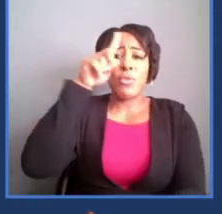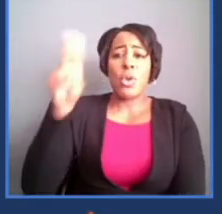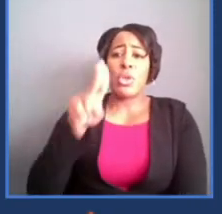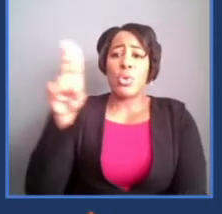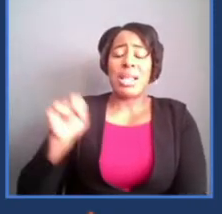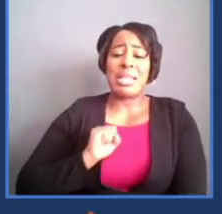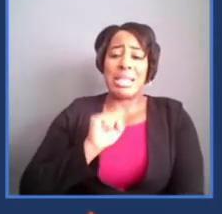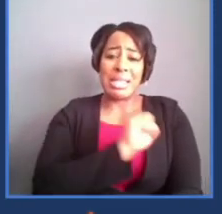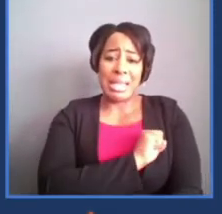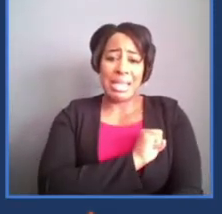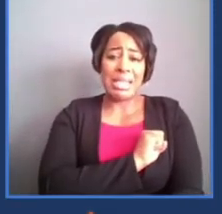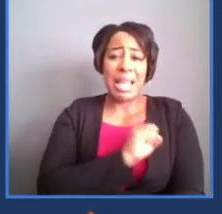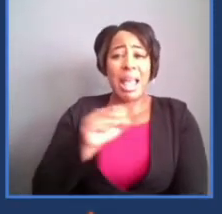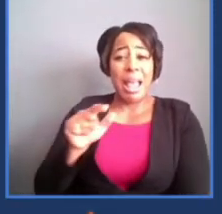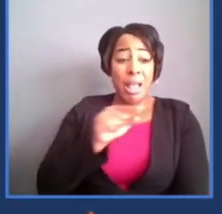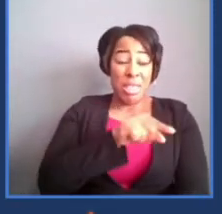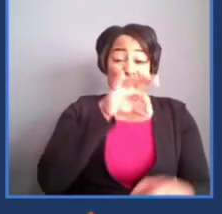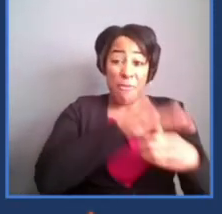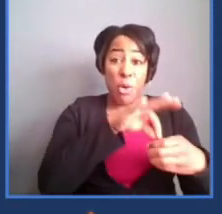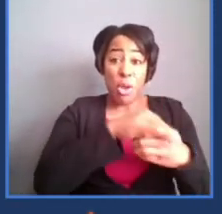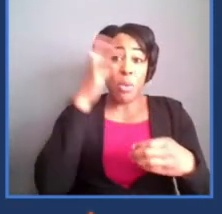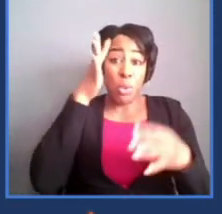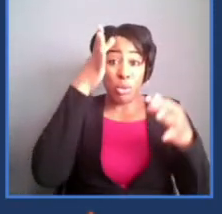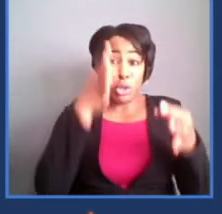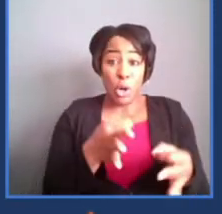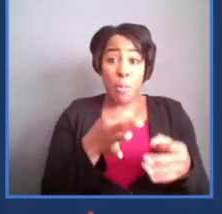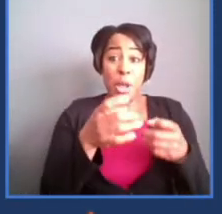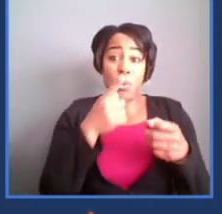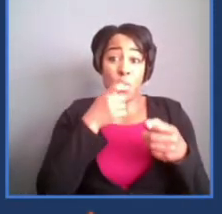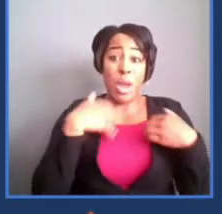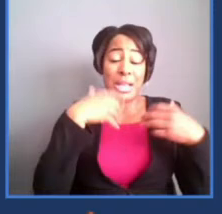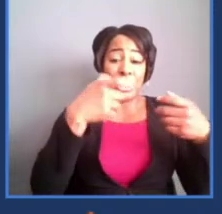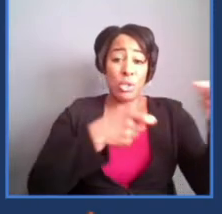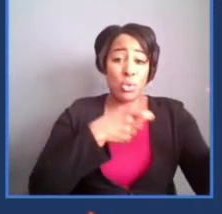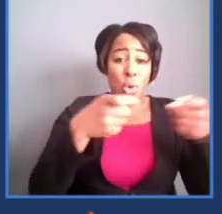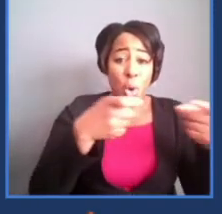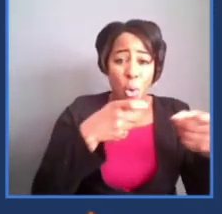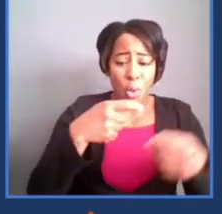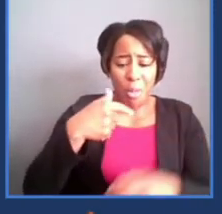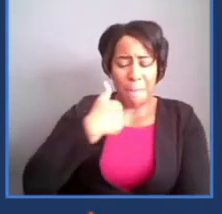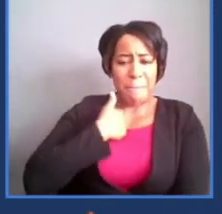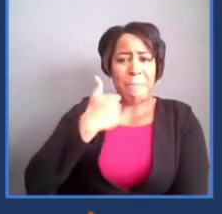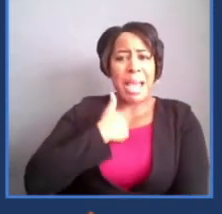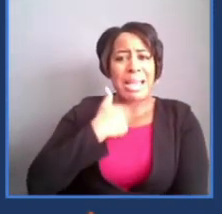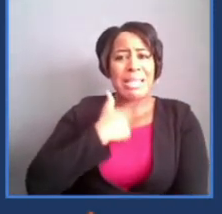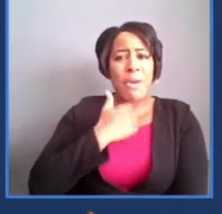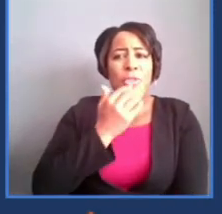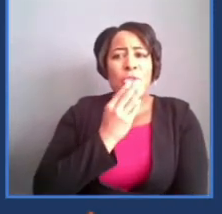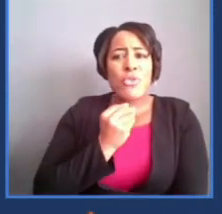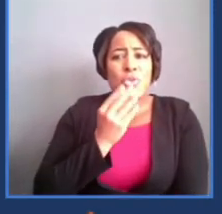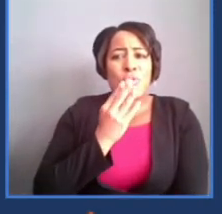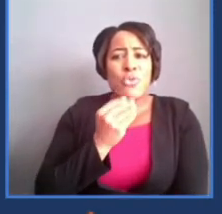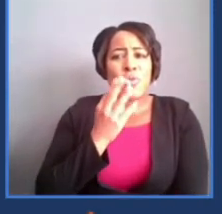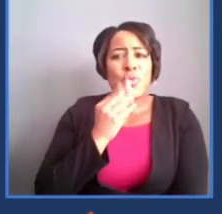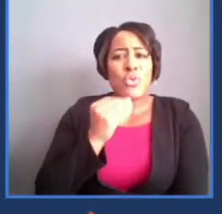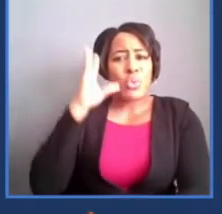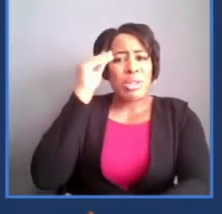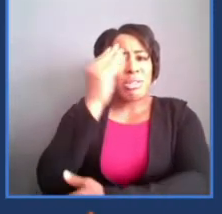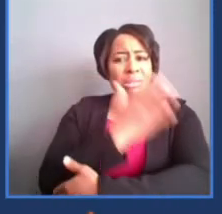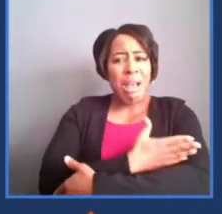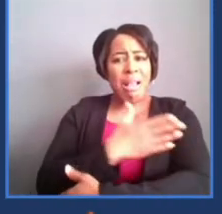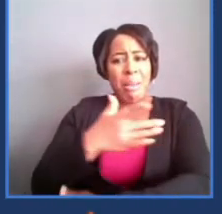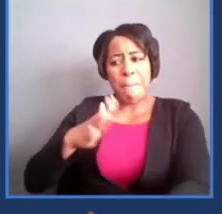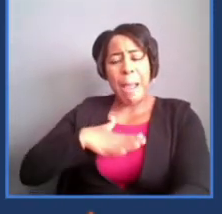United States Senate. Your standard bearers are the young Jewish son of an immigrant and a black pastor who holds Dr. King's pulpit